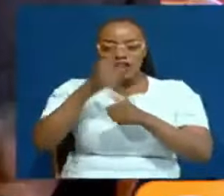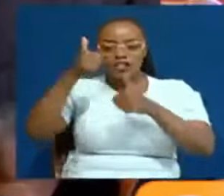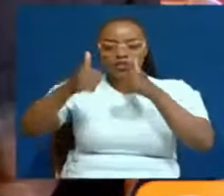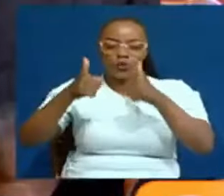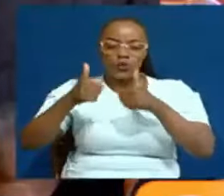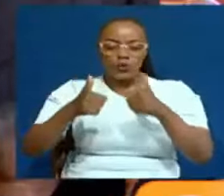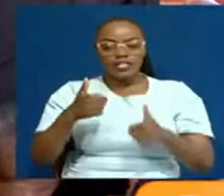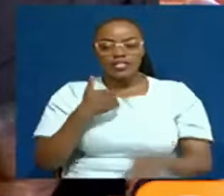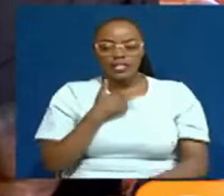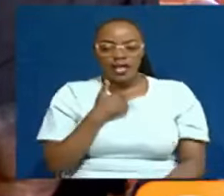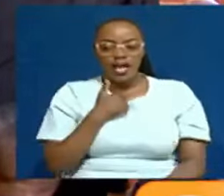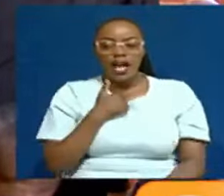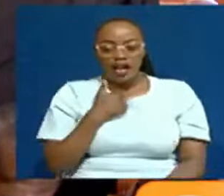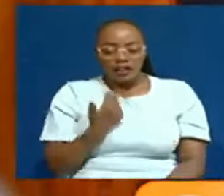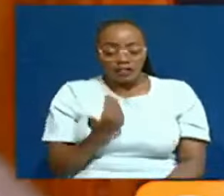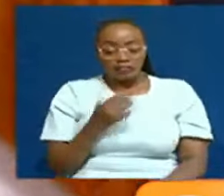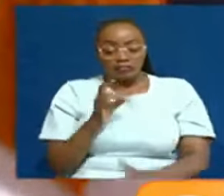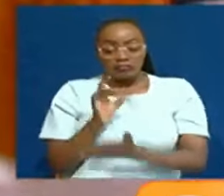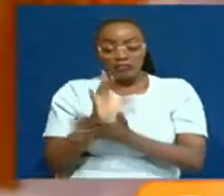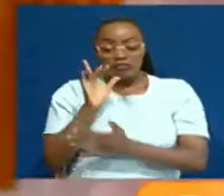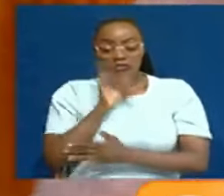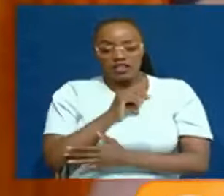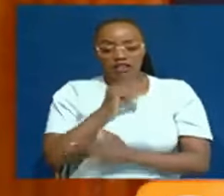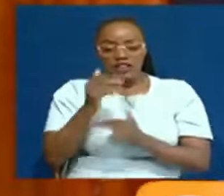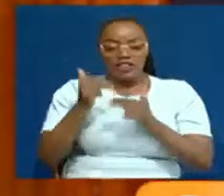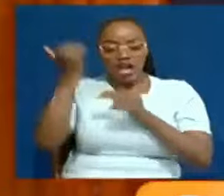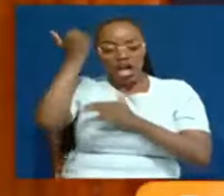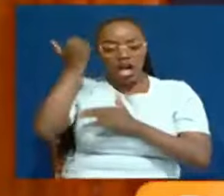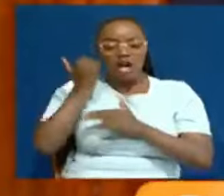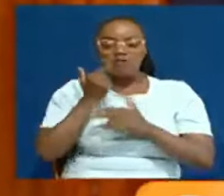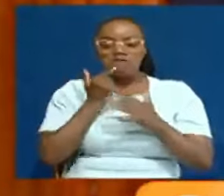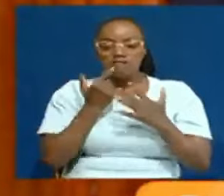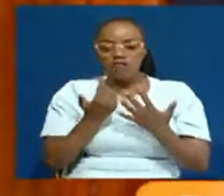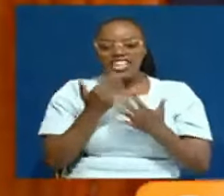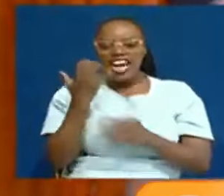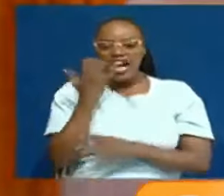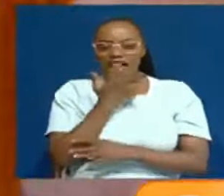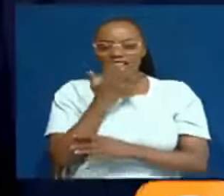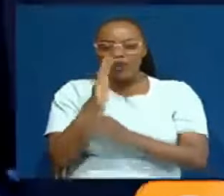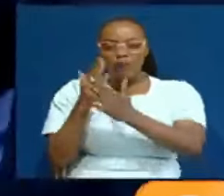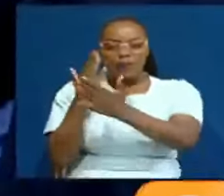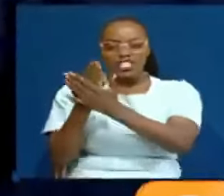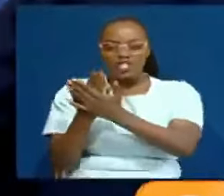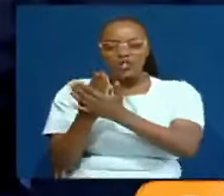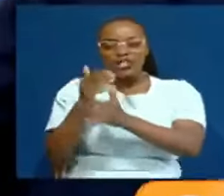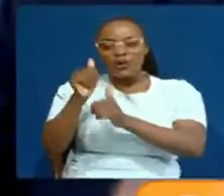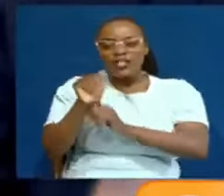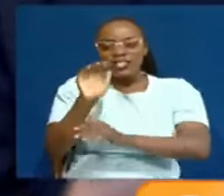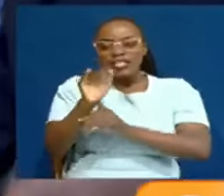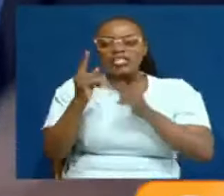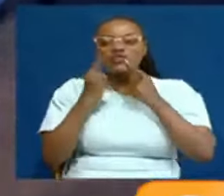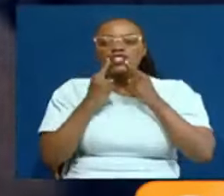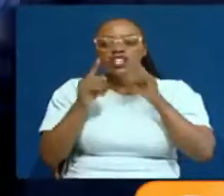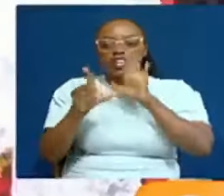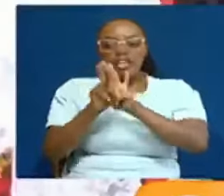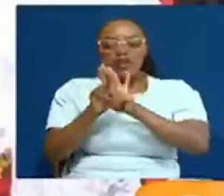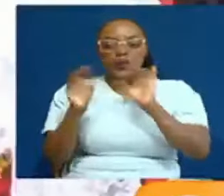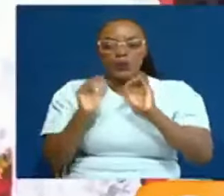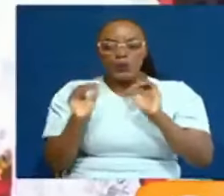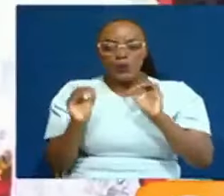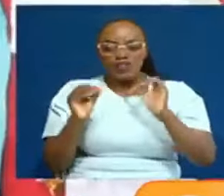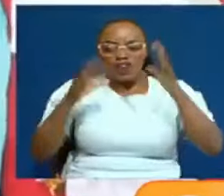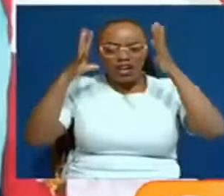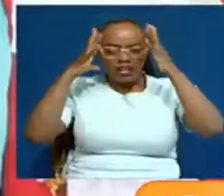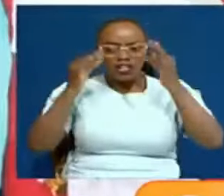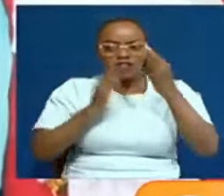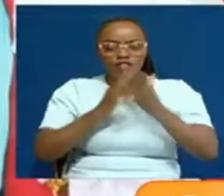case challenging his ouster. The High Court ruled against Gachagua's petition seeking to declare as illegal a